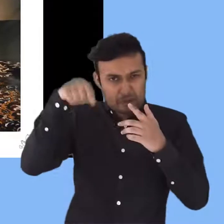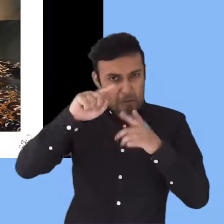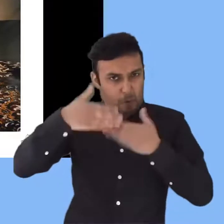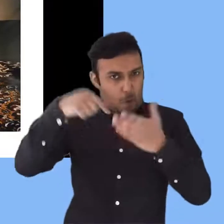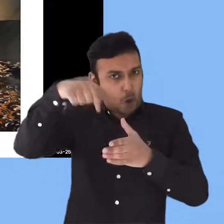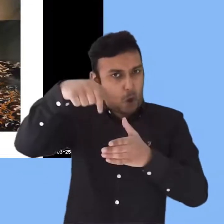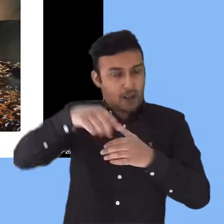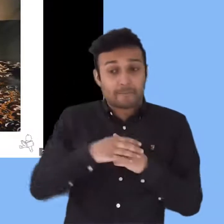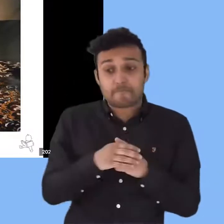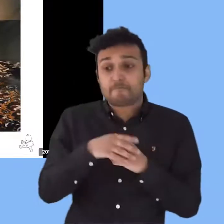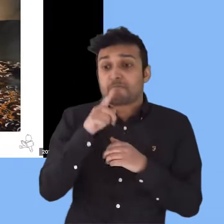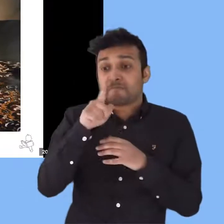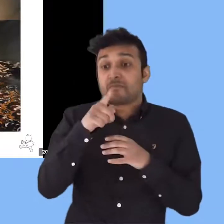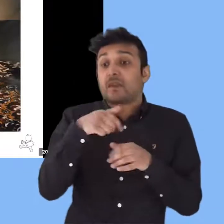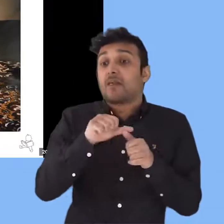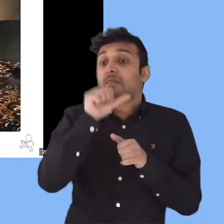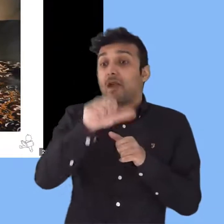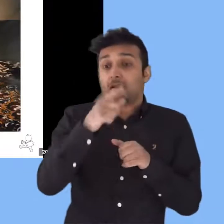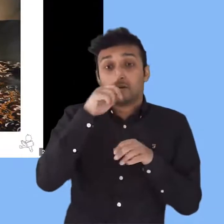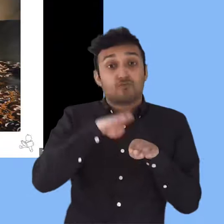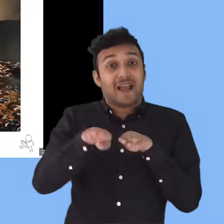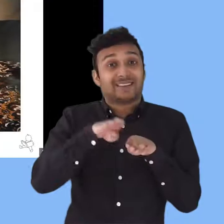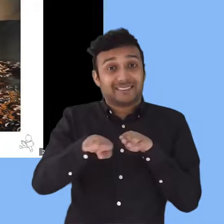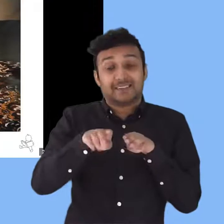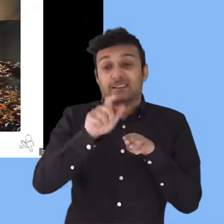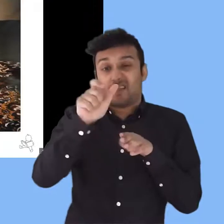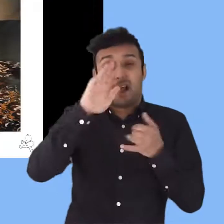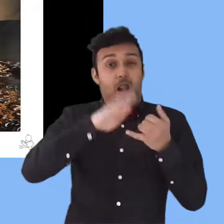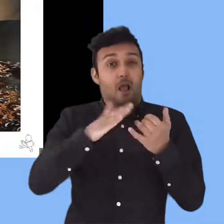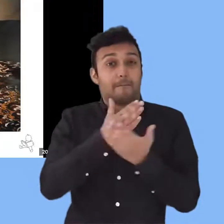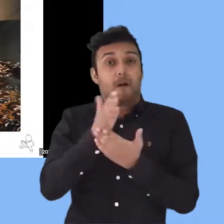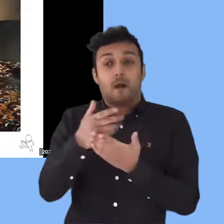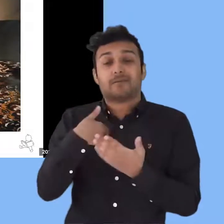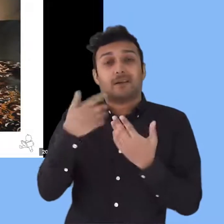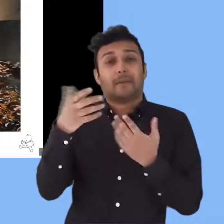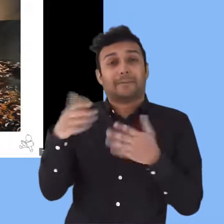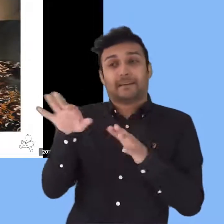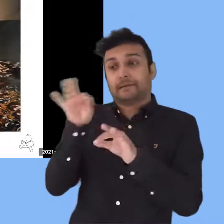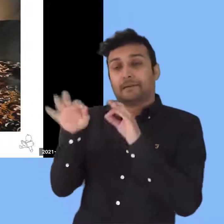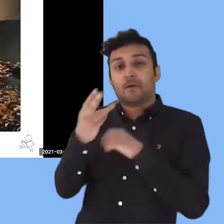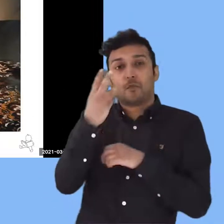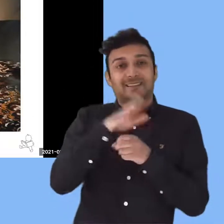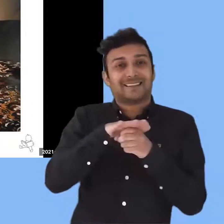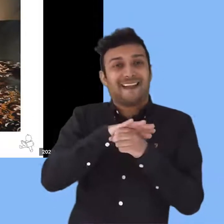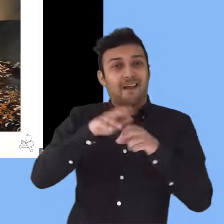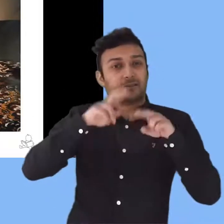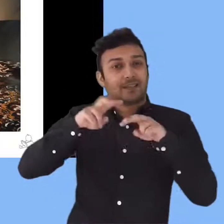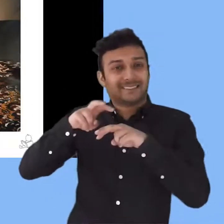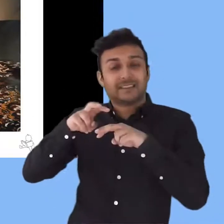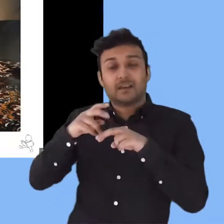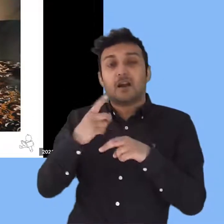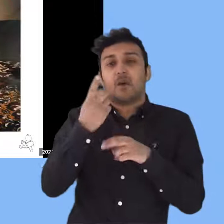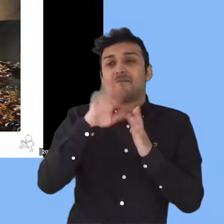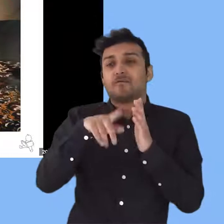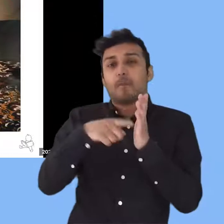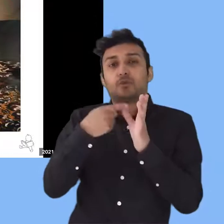And then we're going to move on to practice, and the final part of this session, I've got 3 case studies for you. One is from Jane Lane's